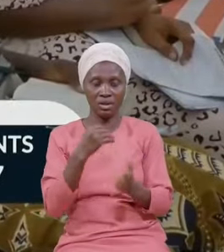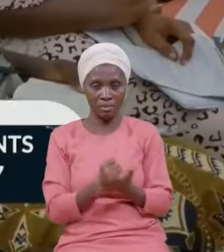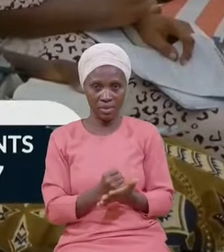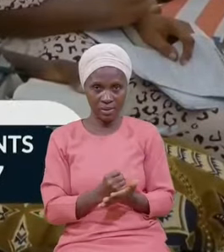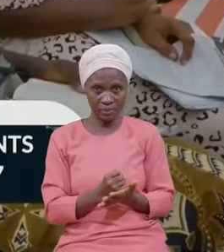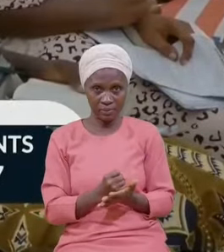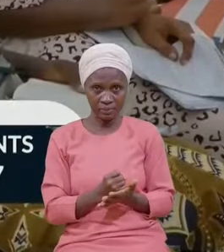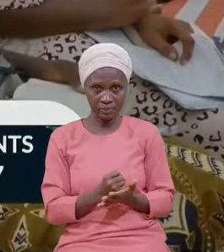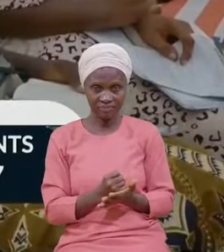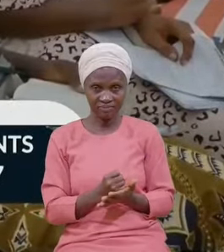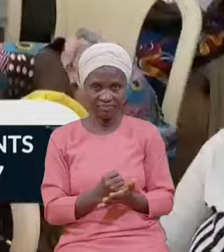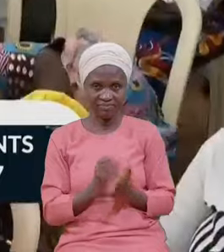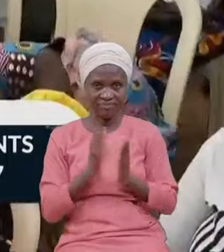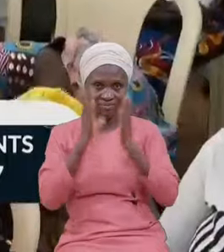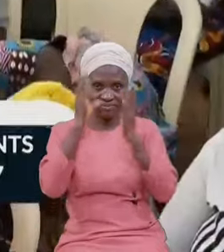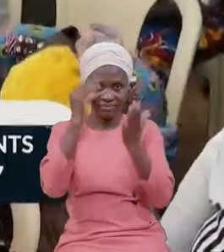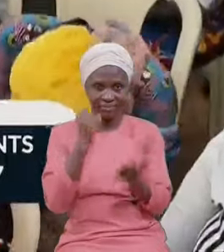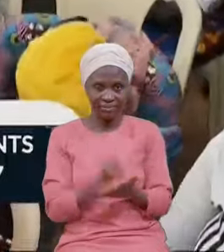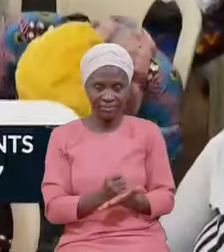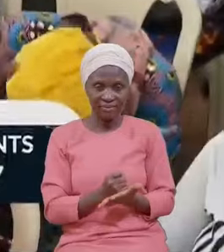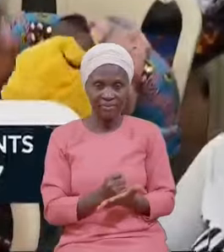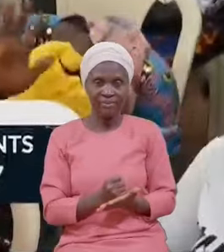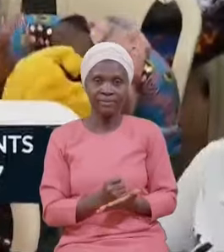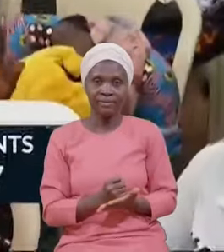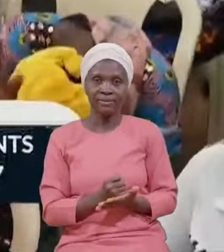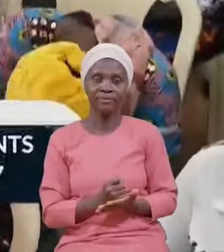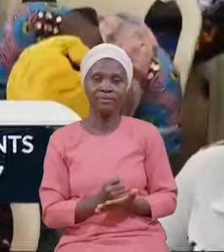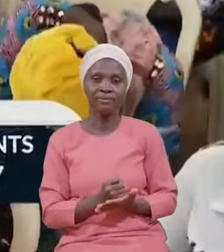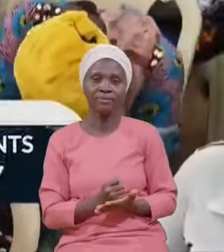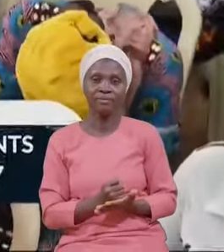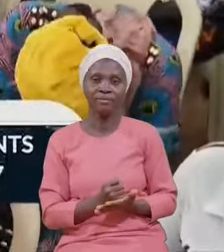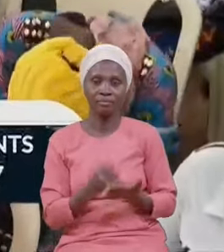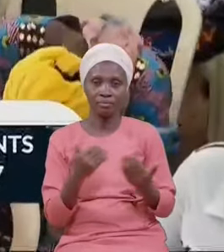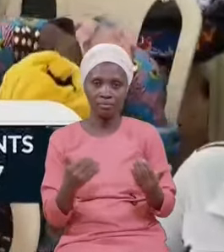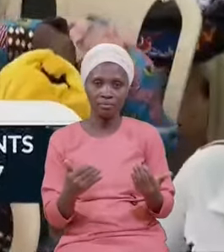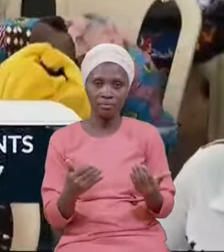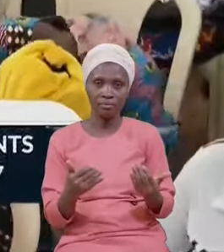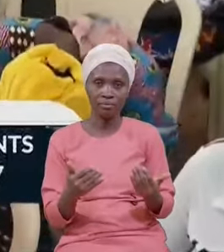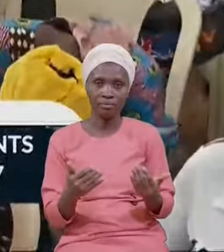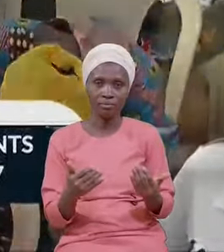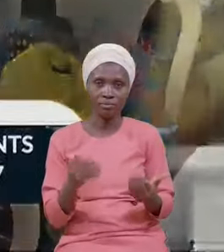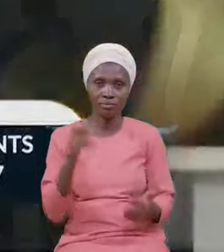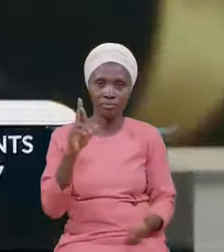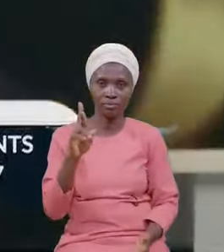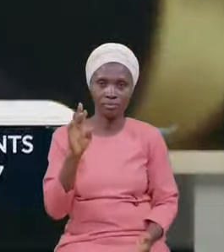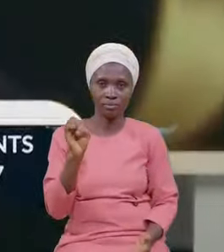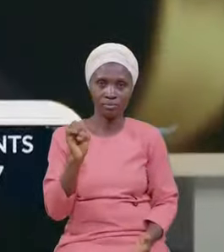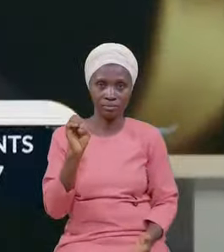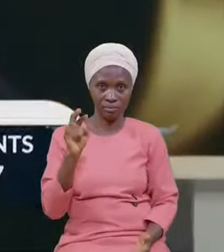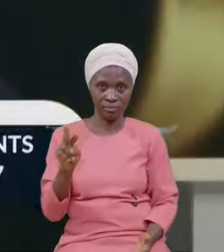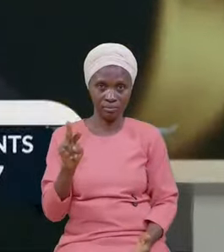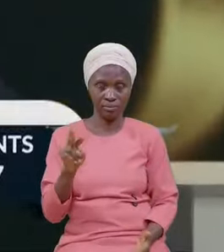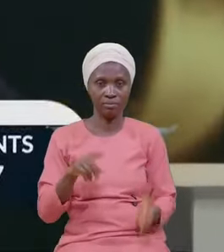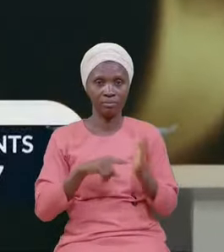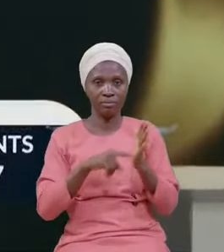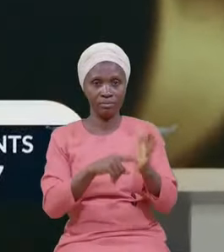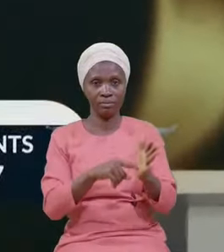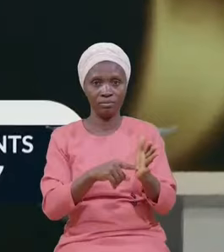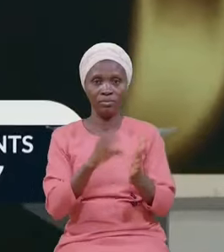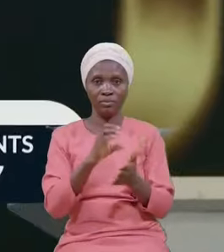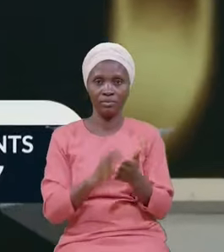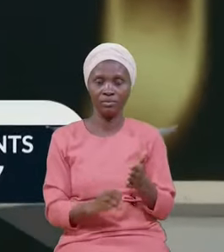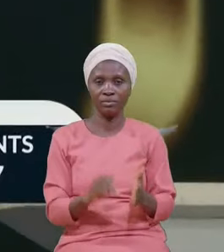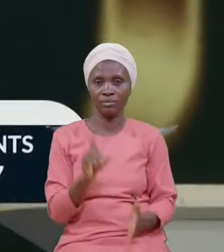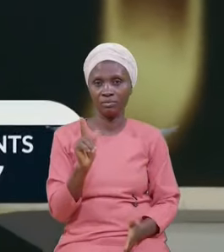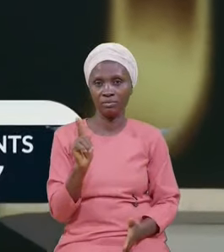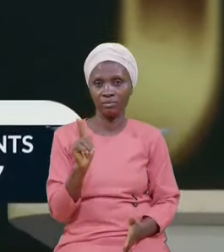location amen Revelation chapter 21 we're looking at verse 7